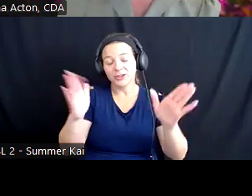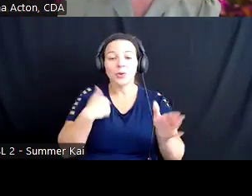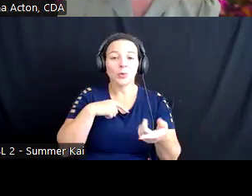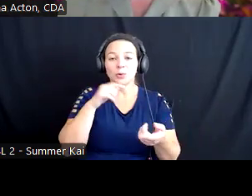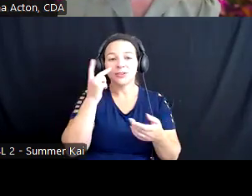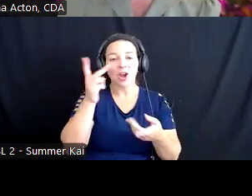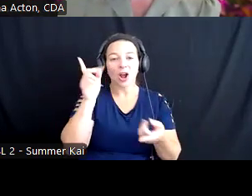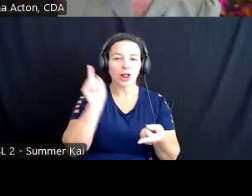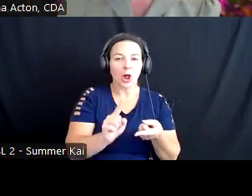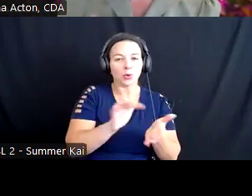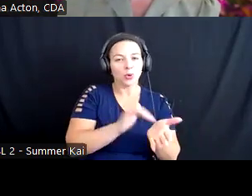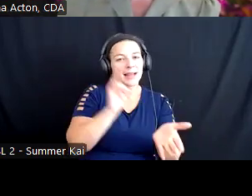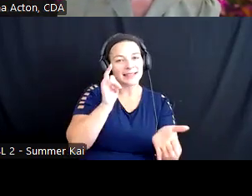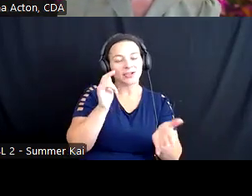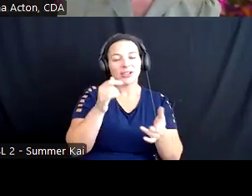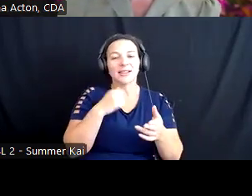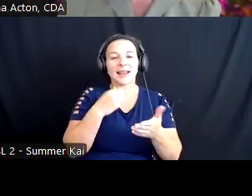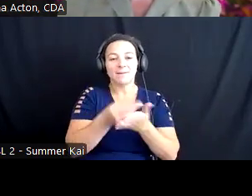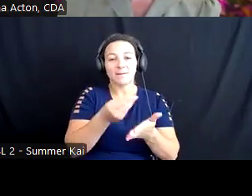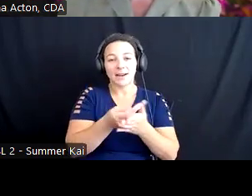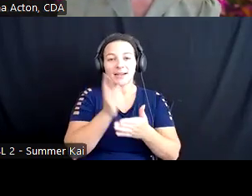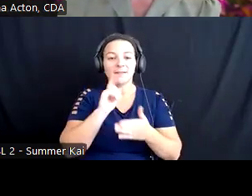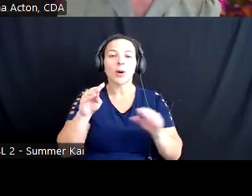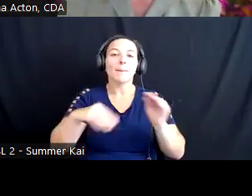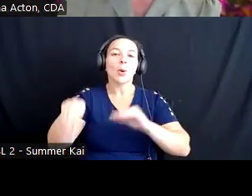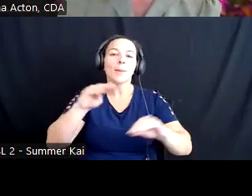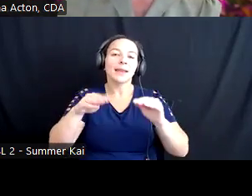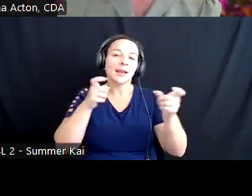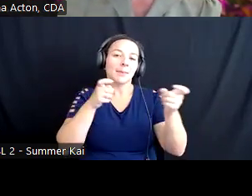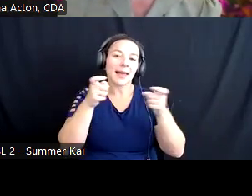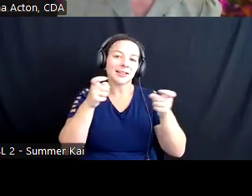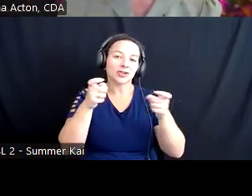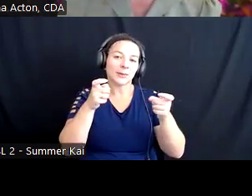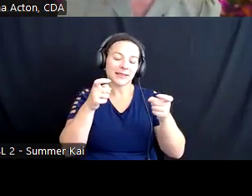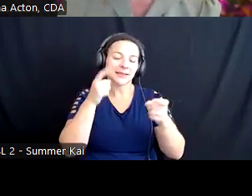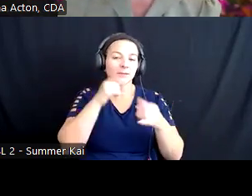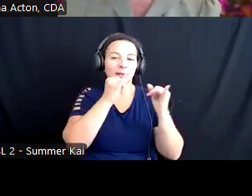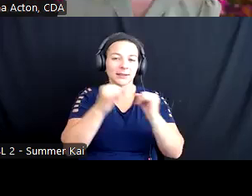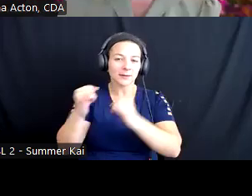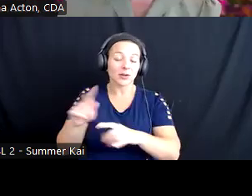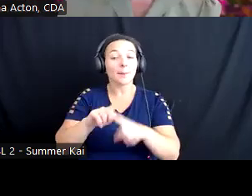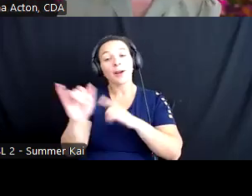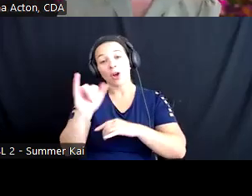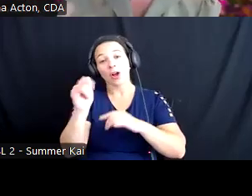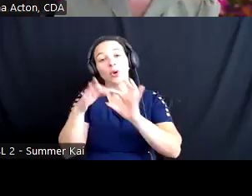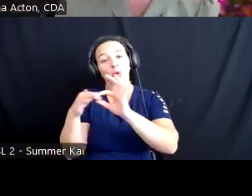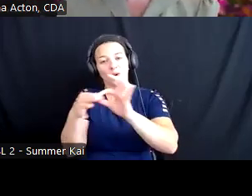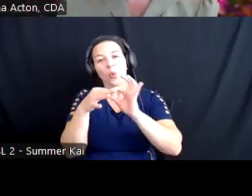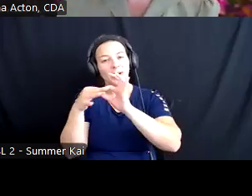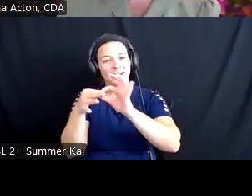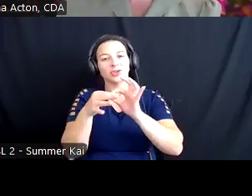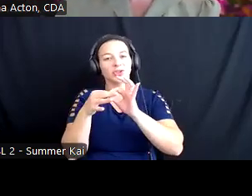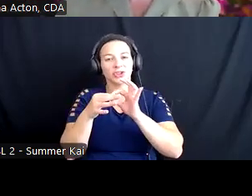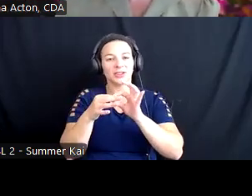and funding for things like mobility management for individuals, but also for coordination across these